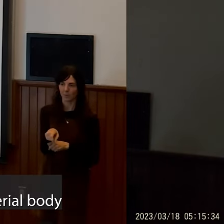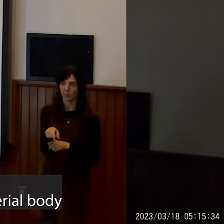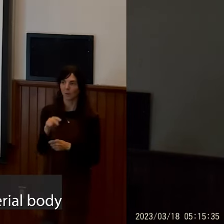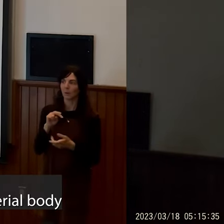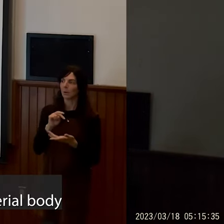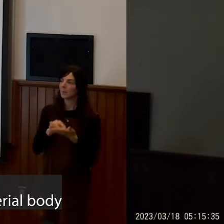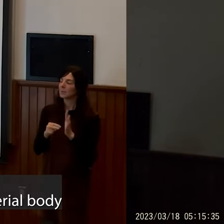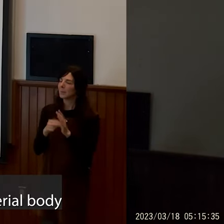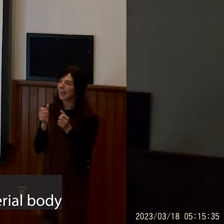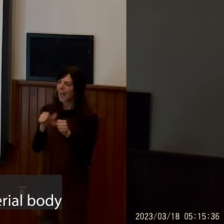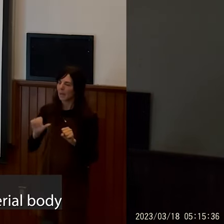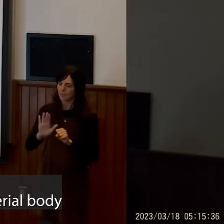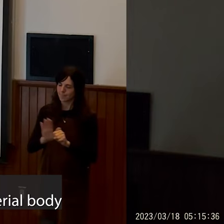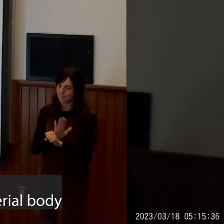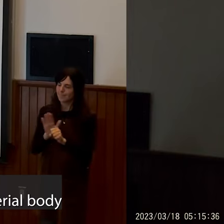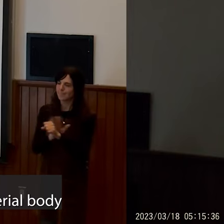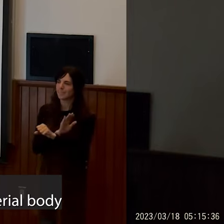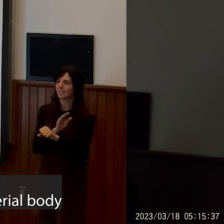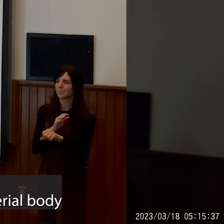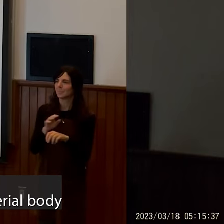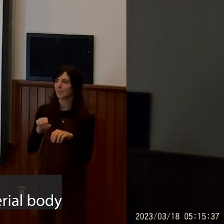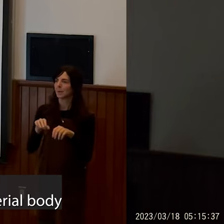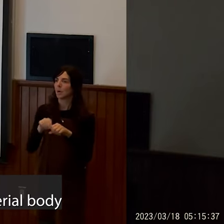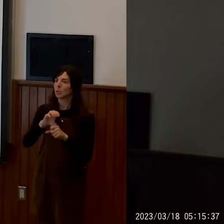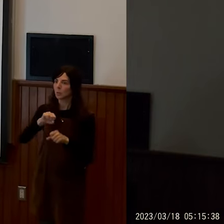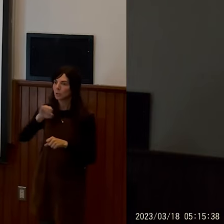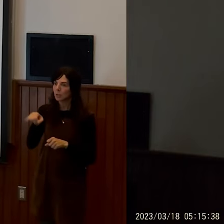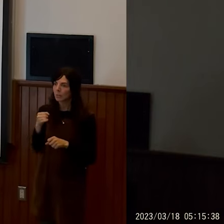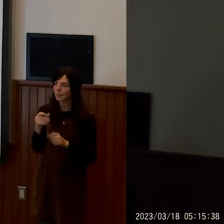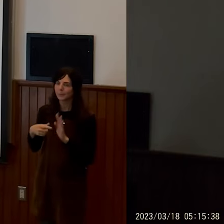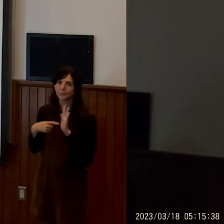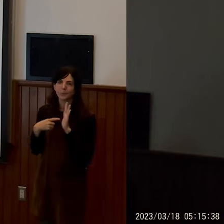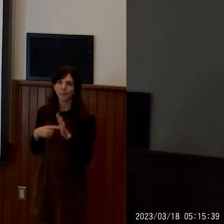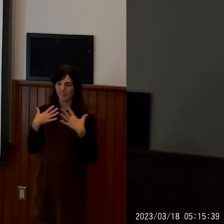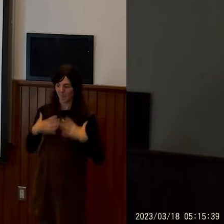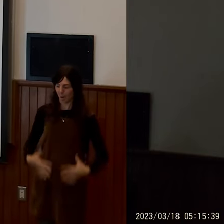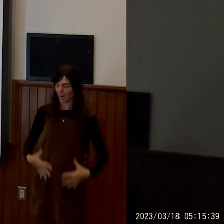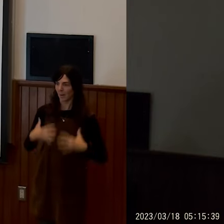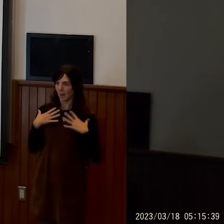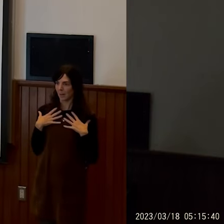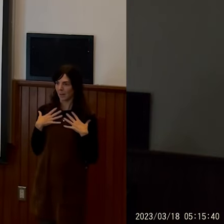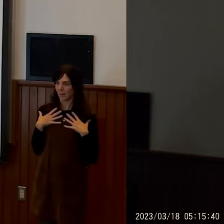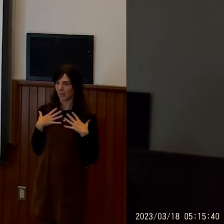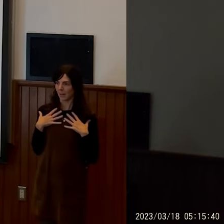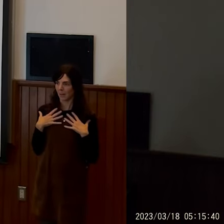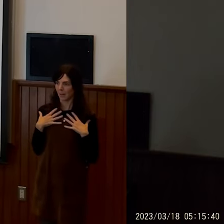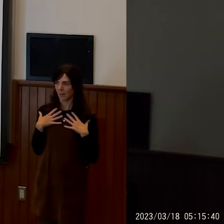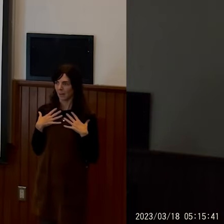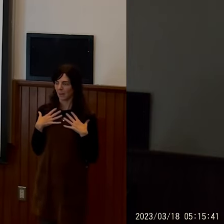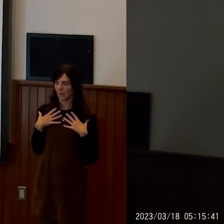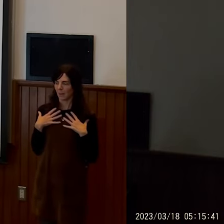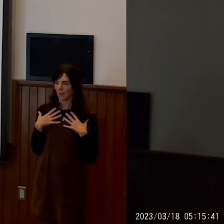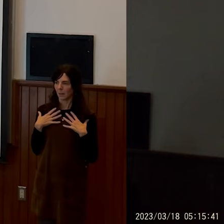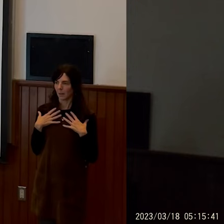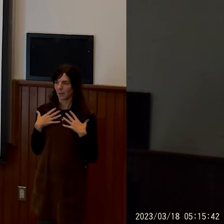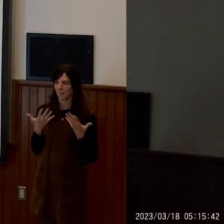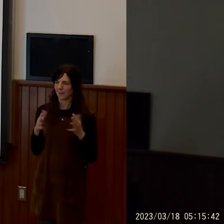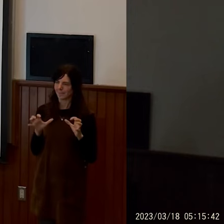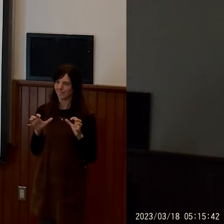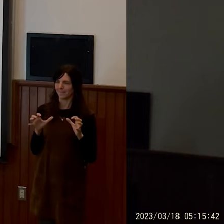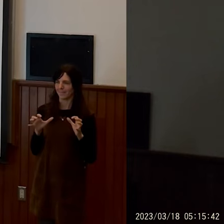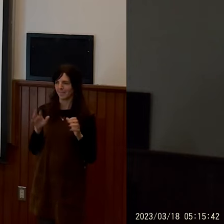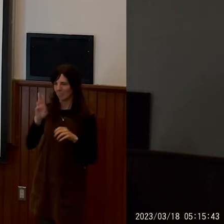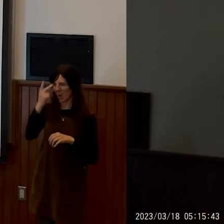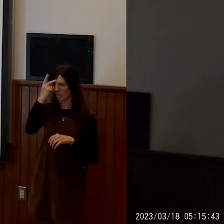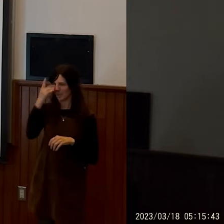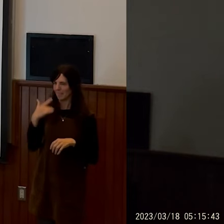of social justice work that includes a material body is quite a frigid kind of politic. And